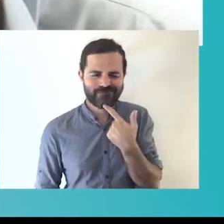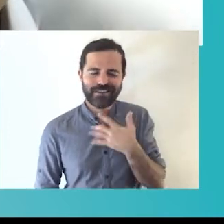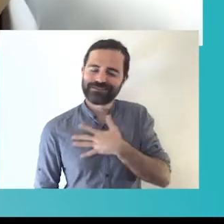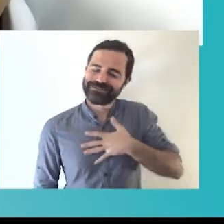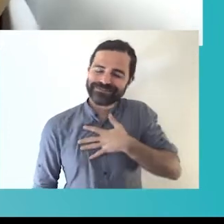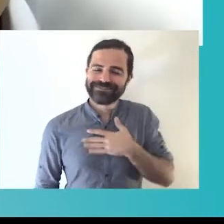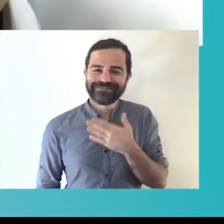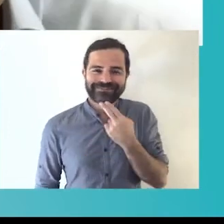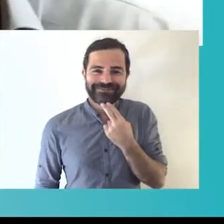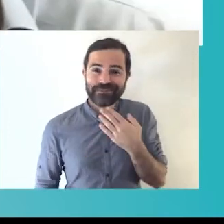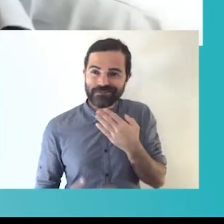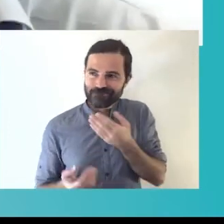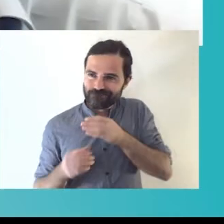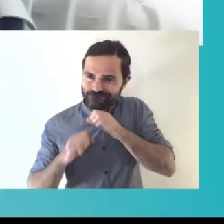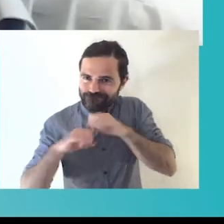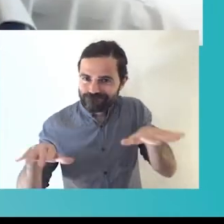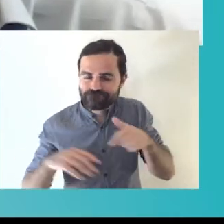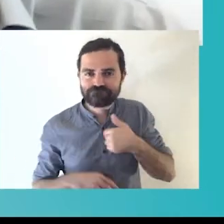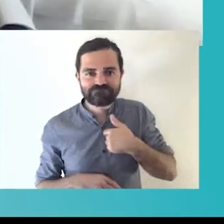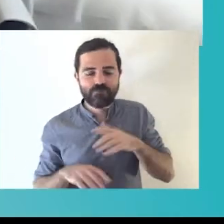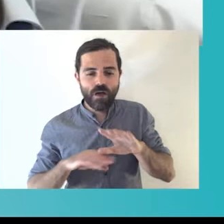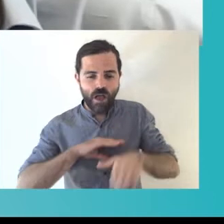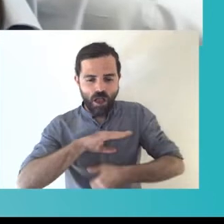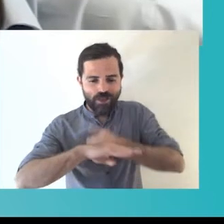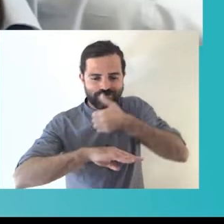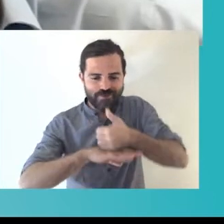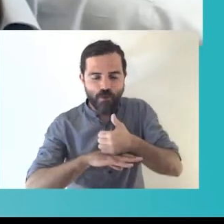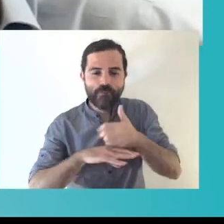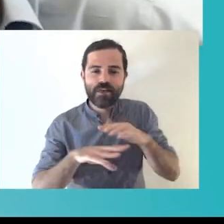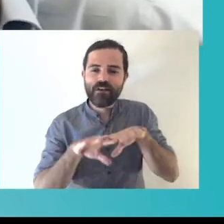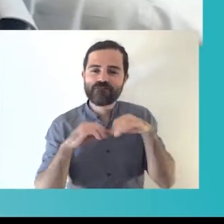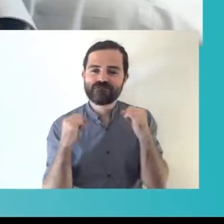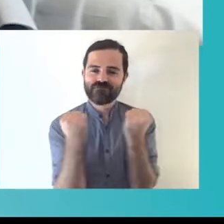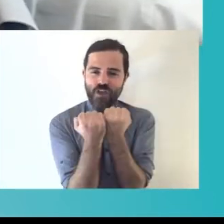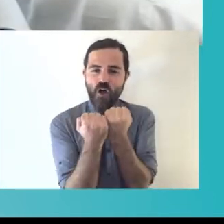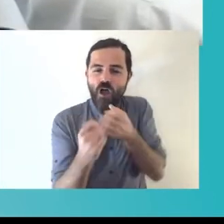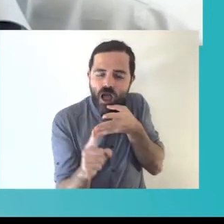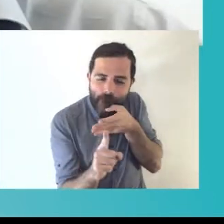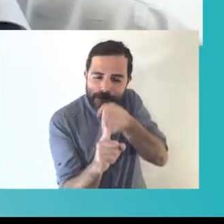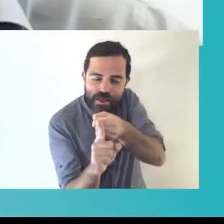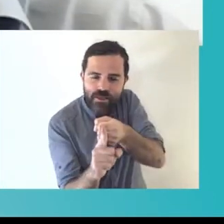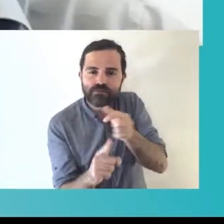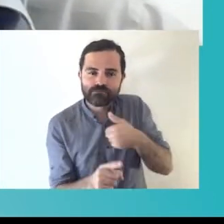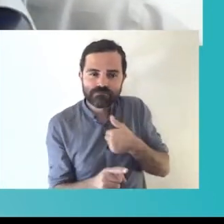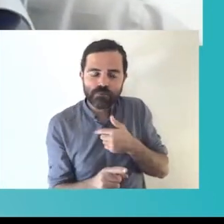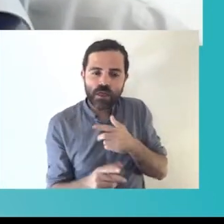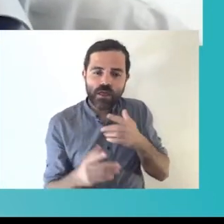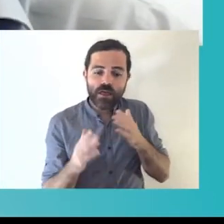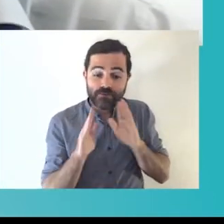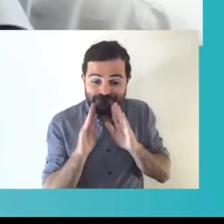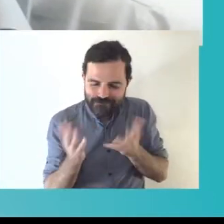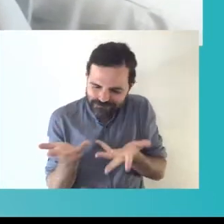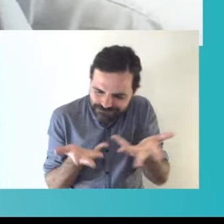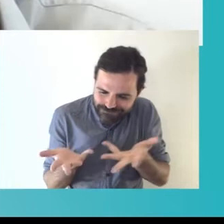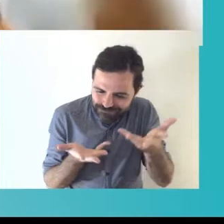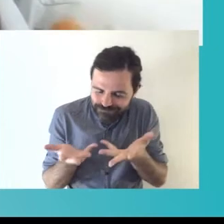at Kida. Basically, we are a social impact company and we aim and we strive to transform how care is delivered